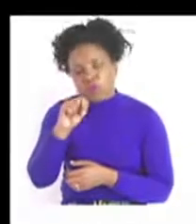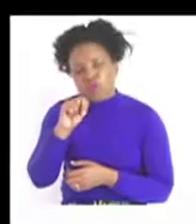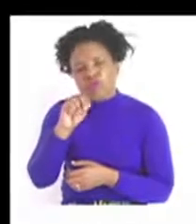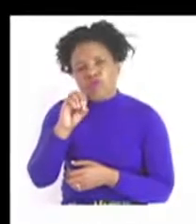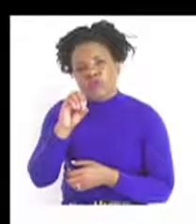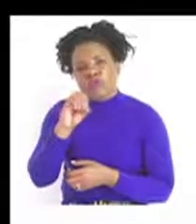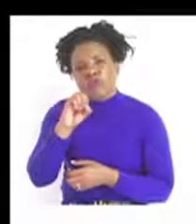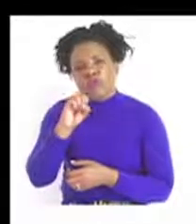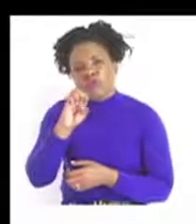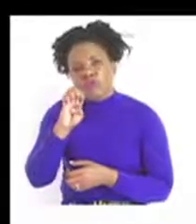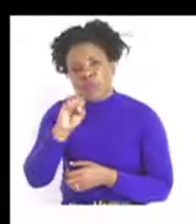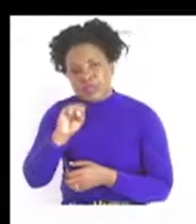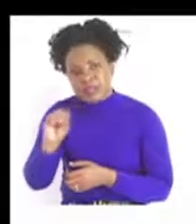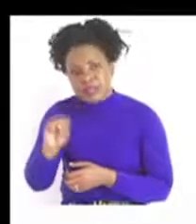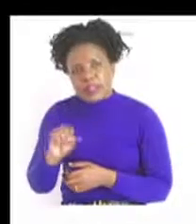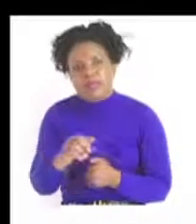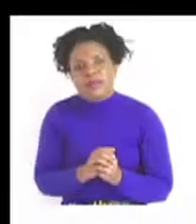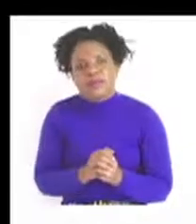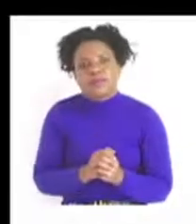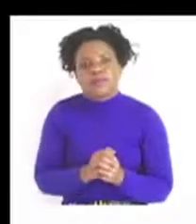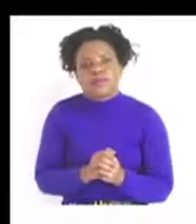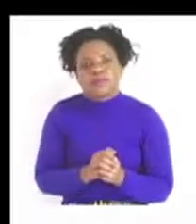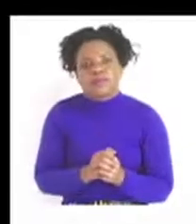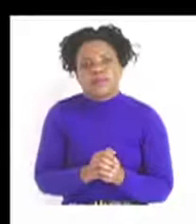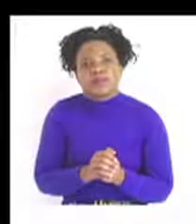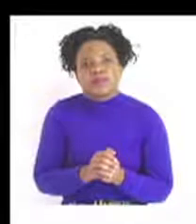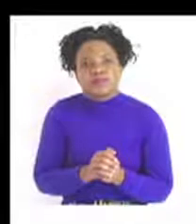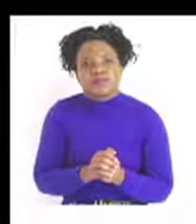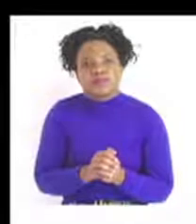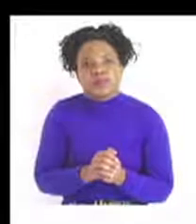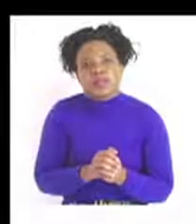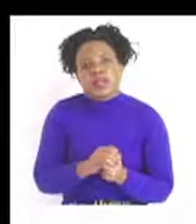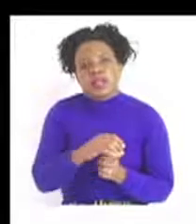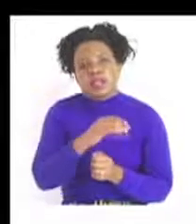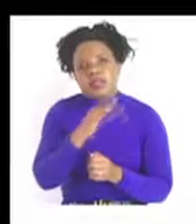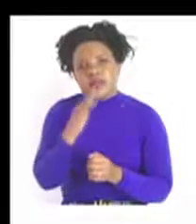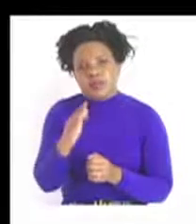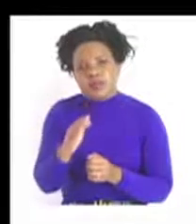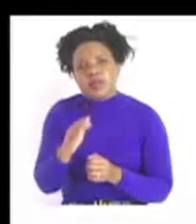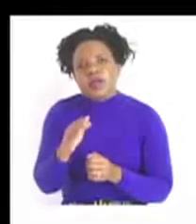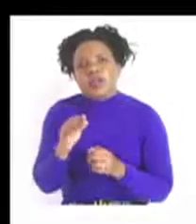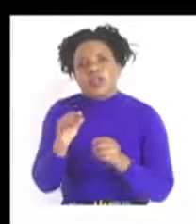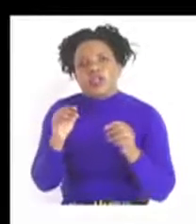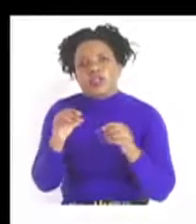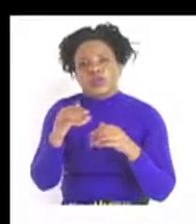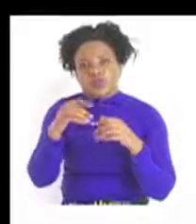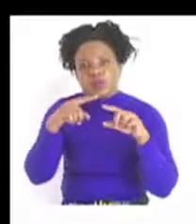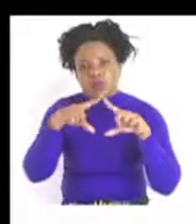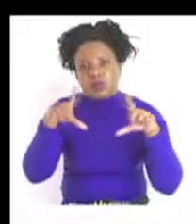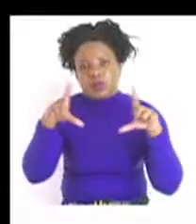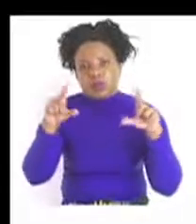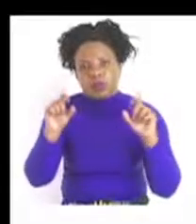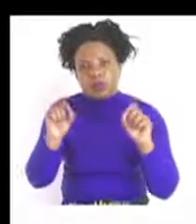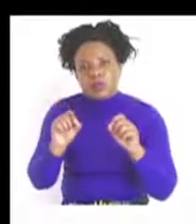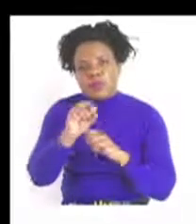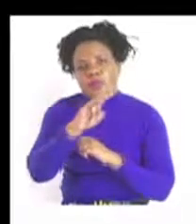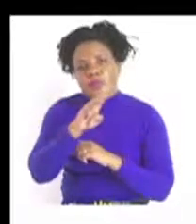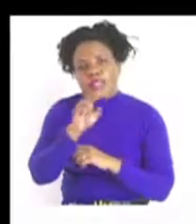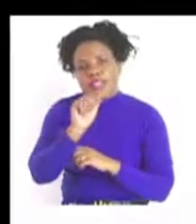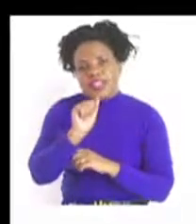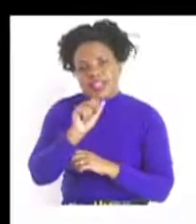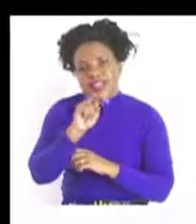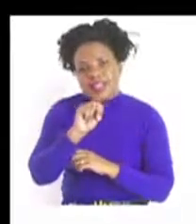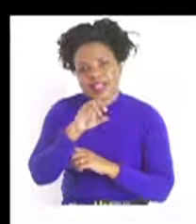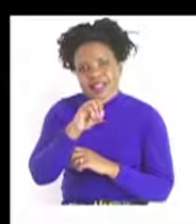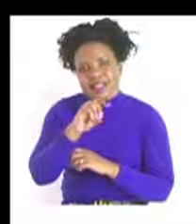noses. And handkerchief becomes handkerchiefs. So you do 3.2